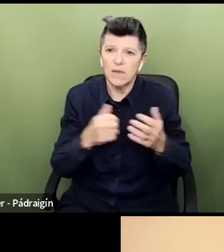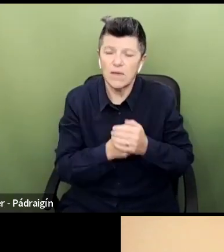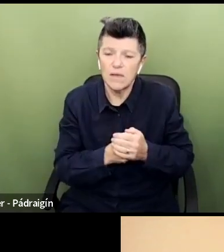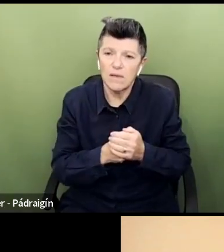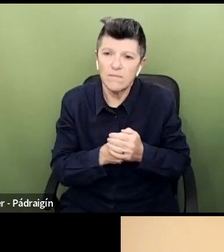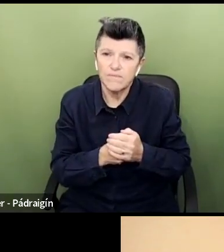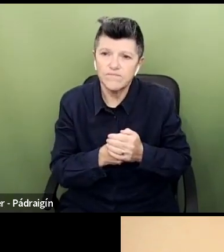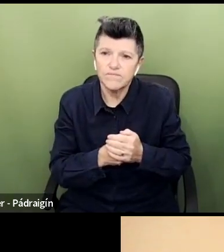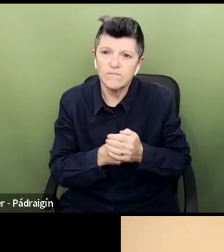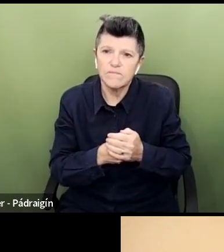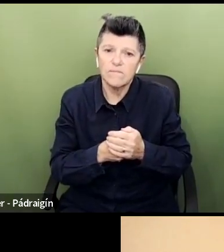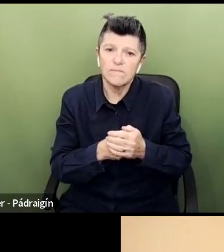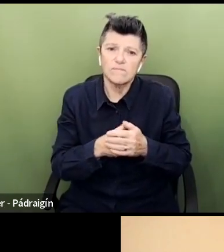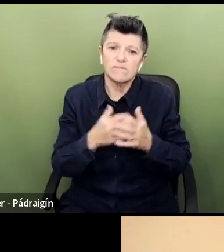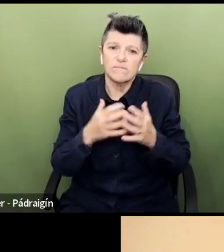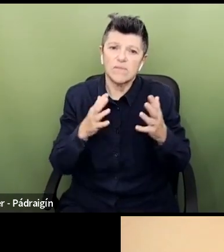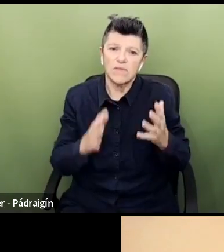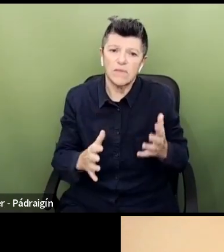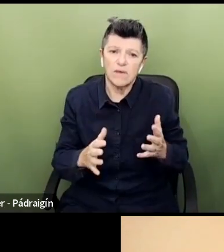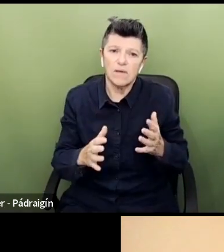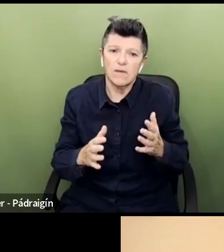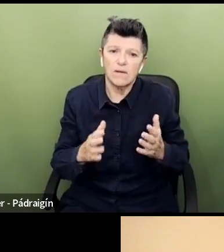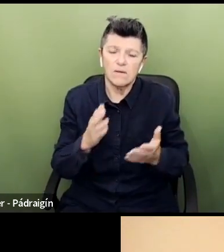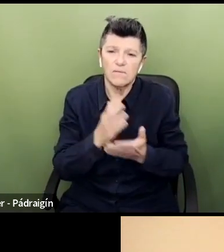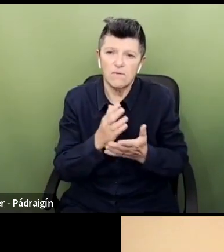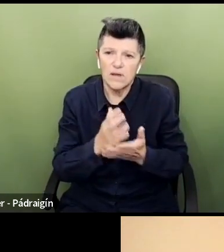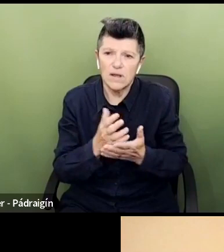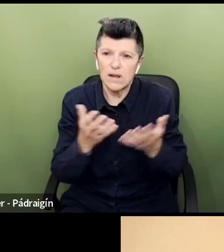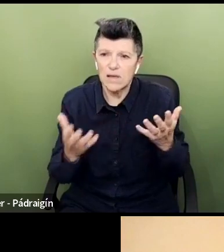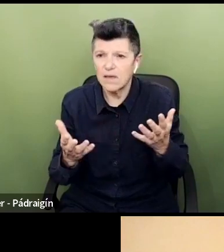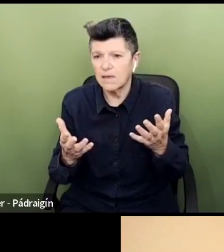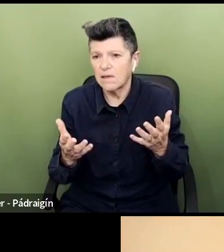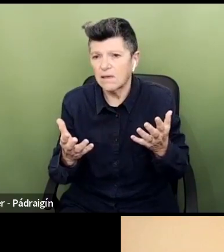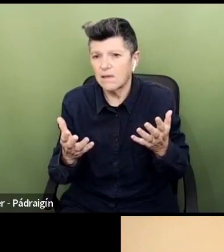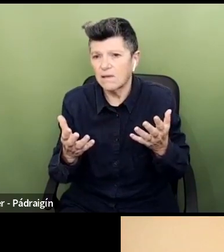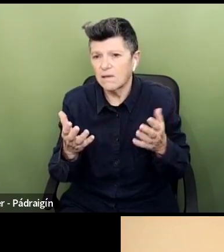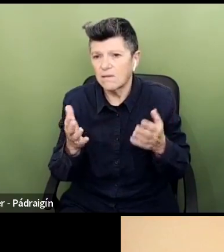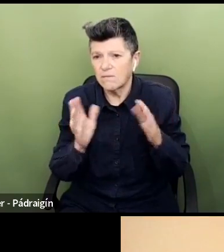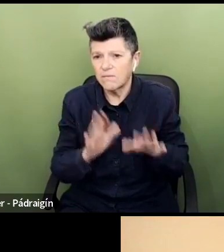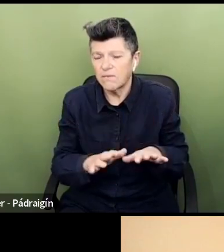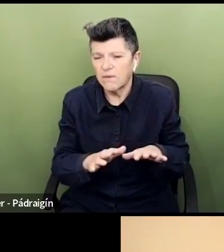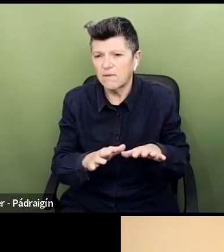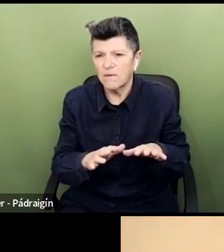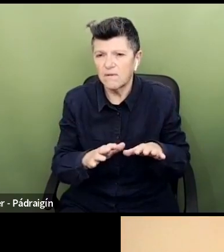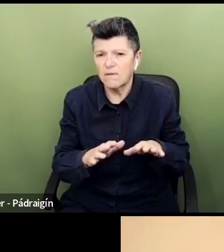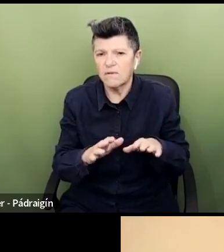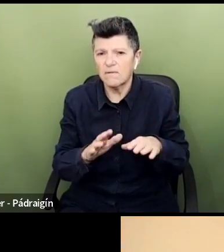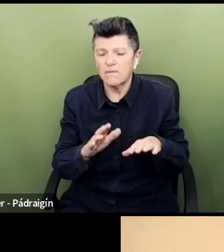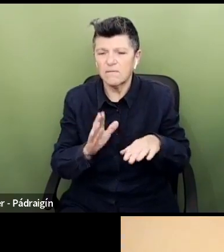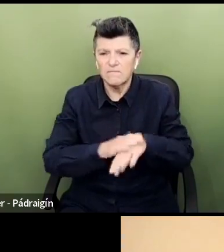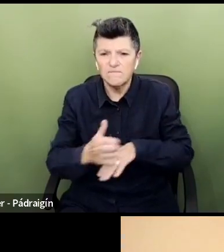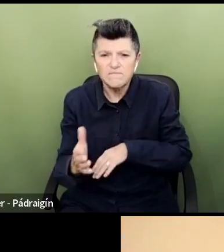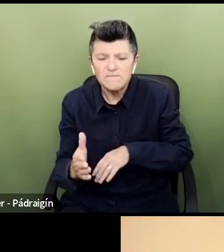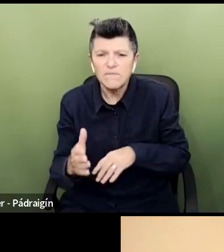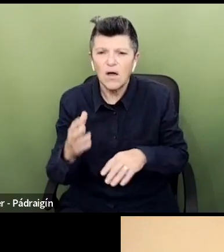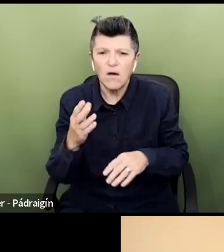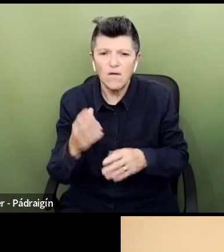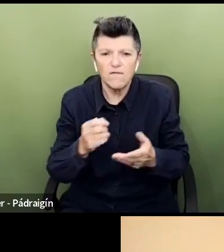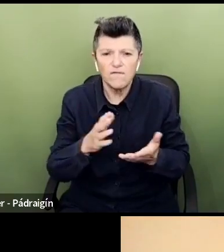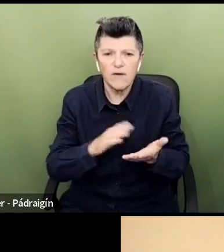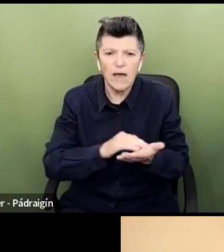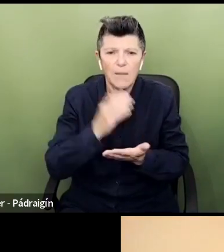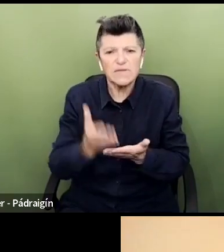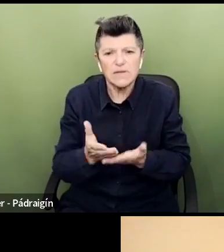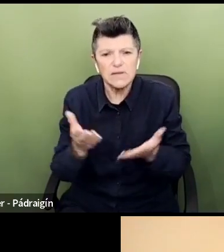find that very much in Dostoevsky's work, but also the kind